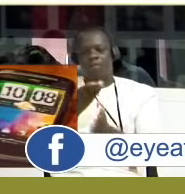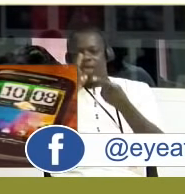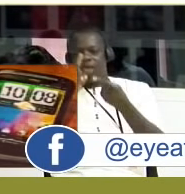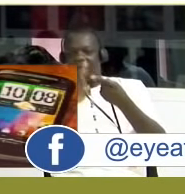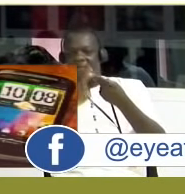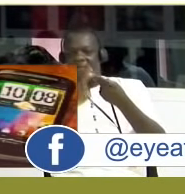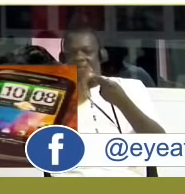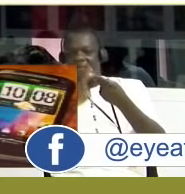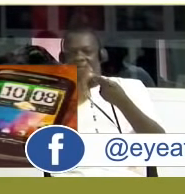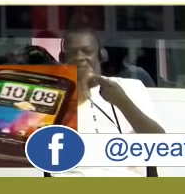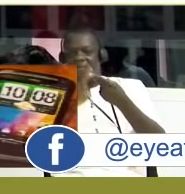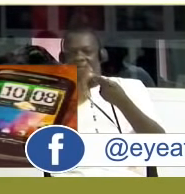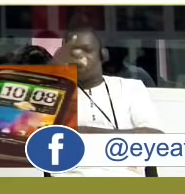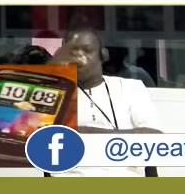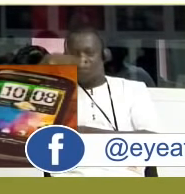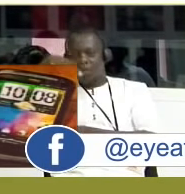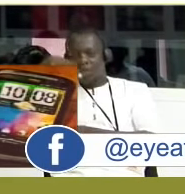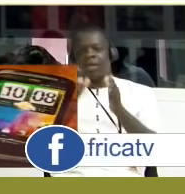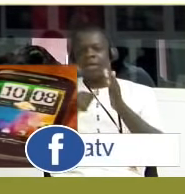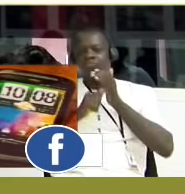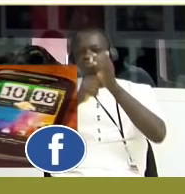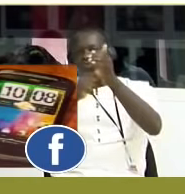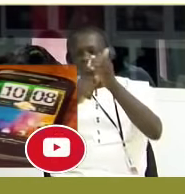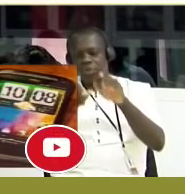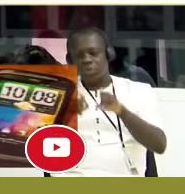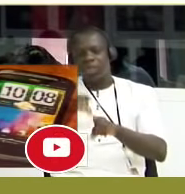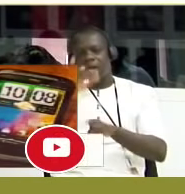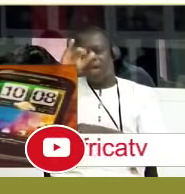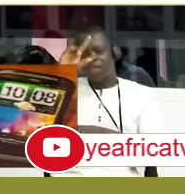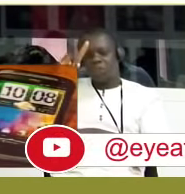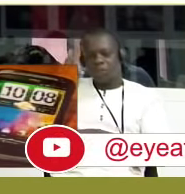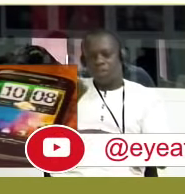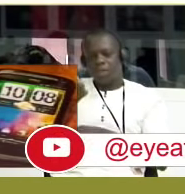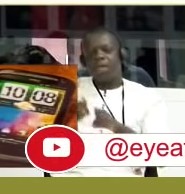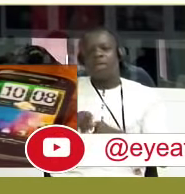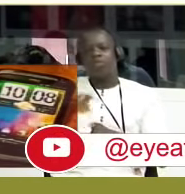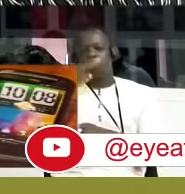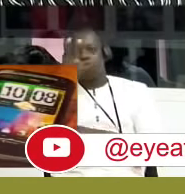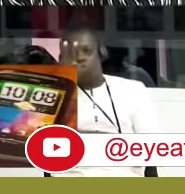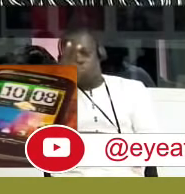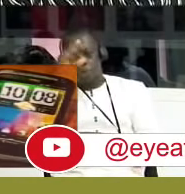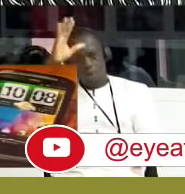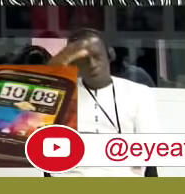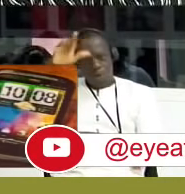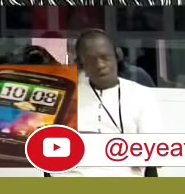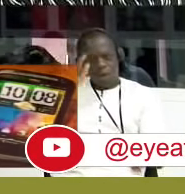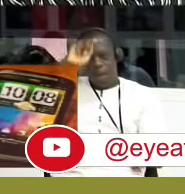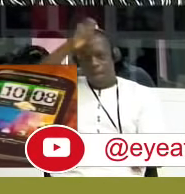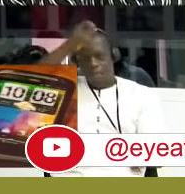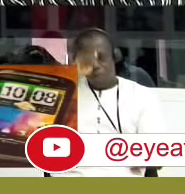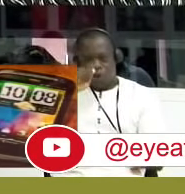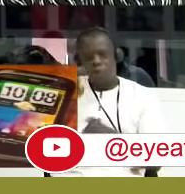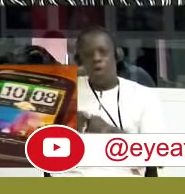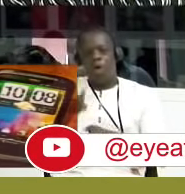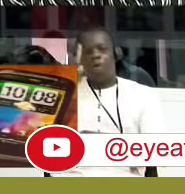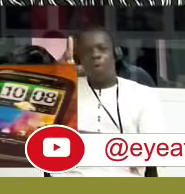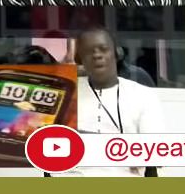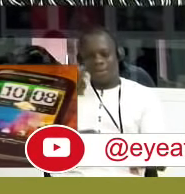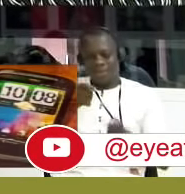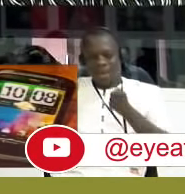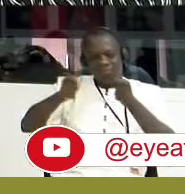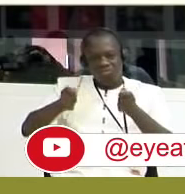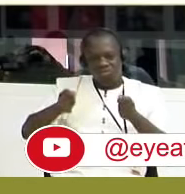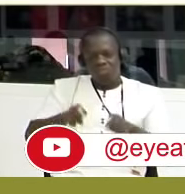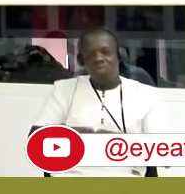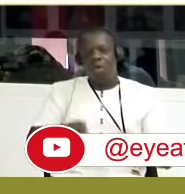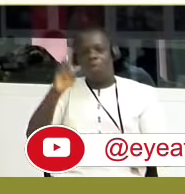Inspector General of Police, two commissioners of police, one of operations and the other one administration. And